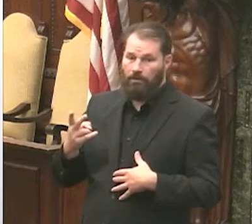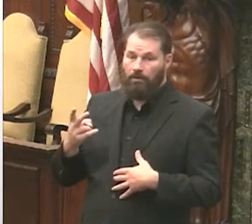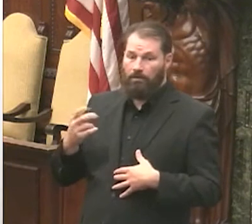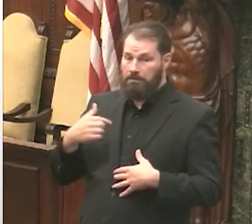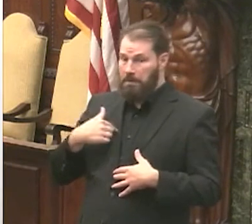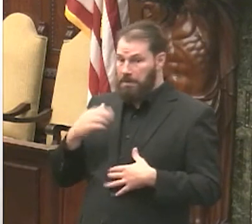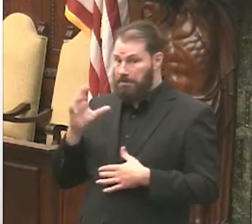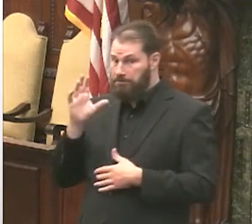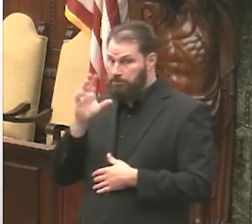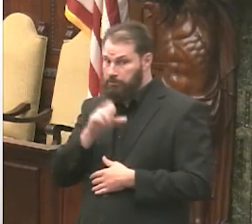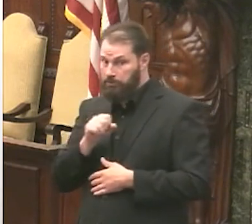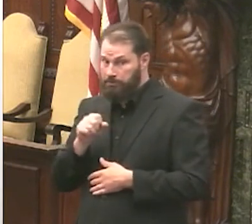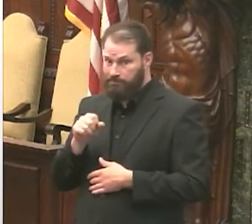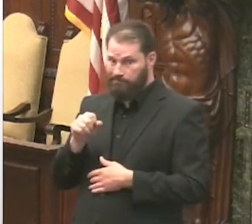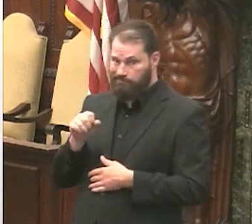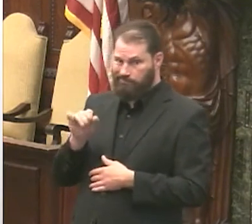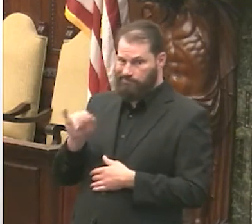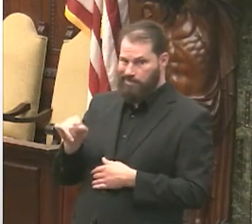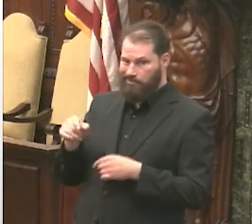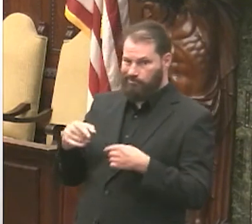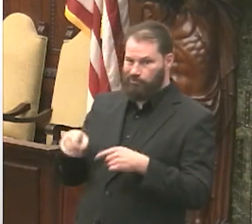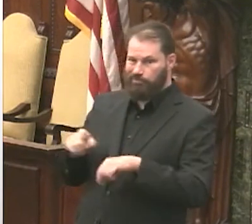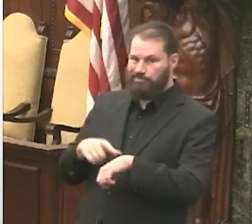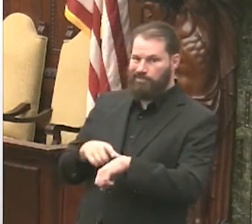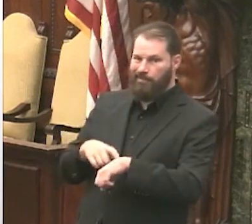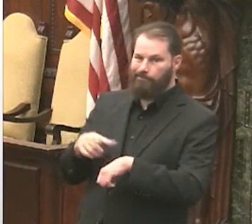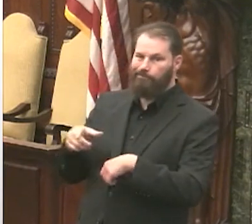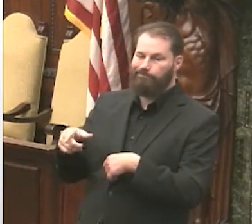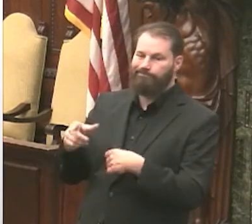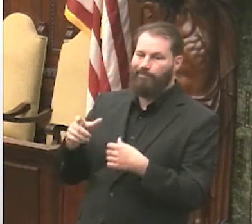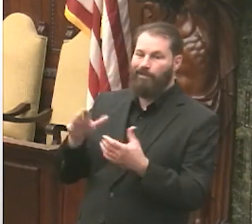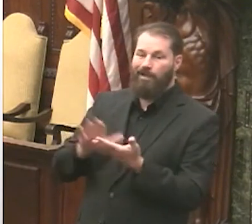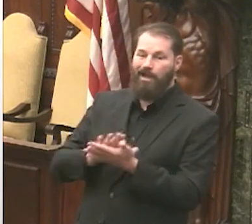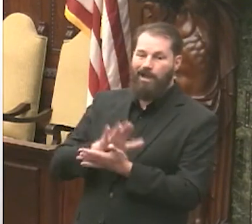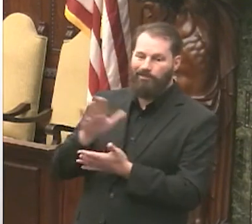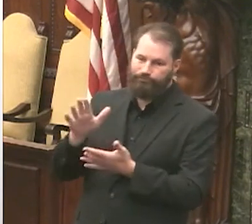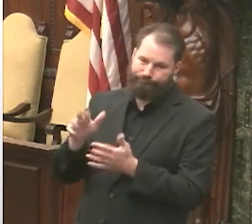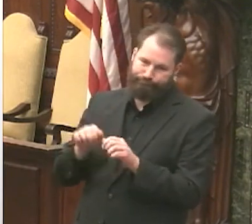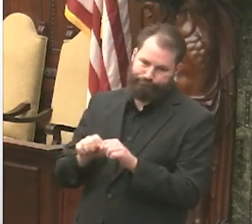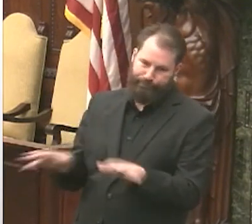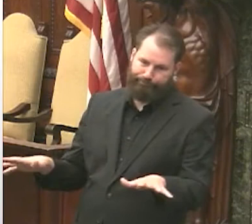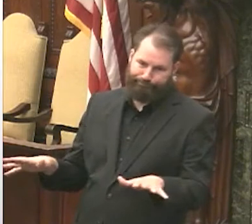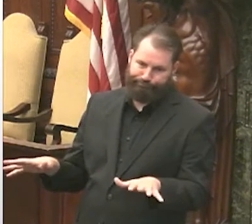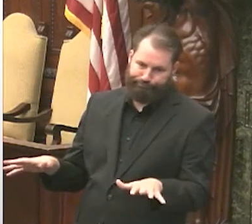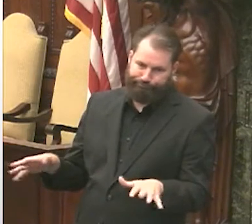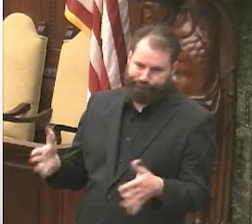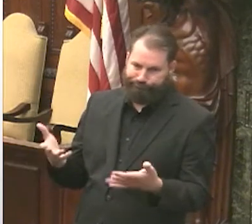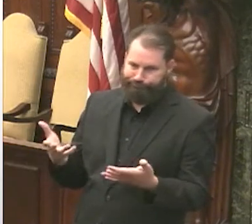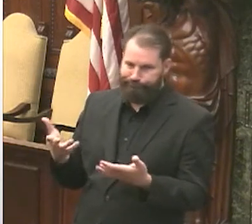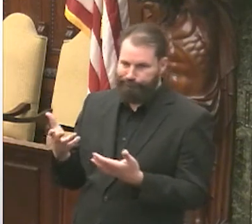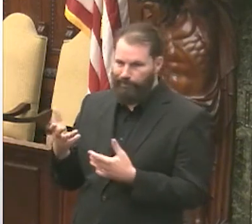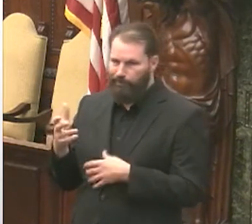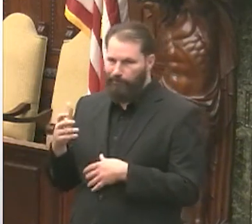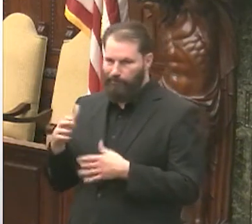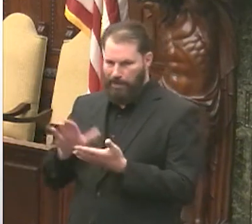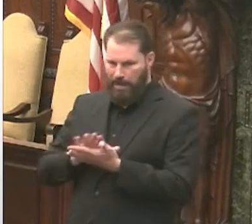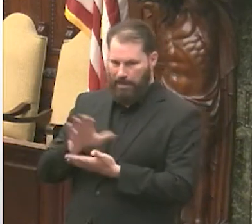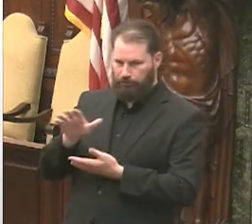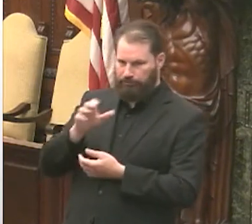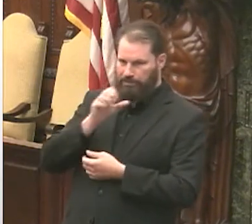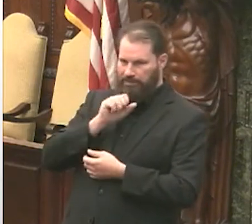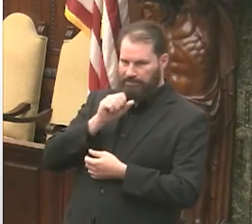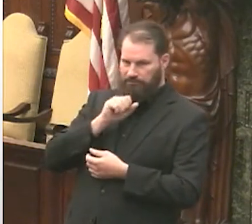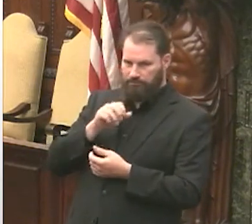college outbreaks across the country. And it may be that college age students are likely to be in contact with